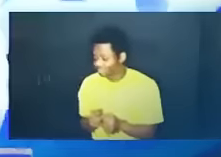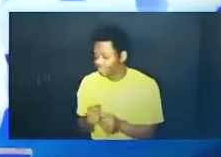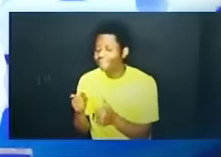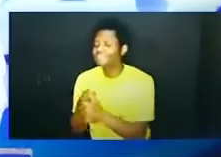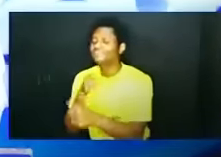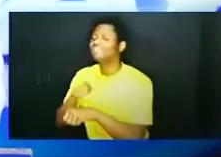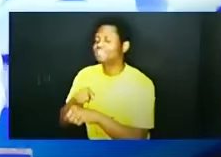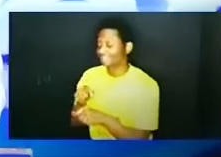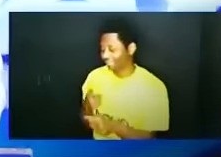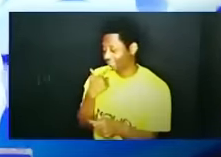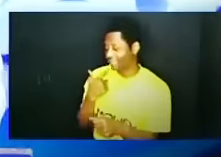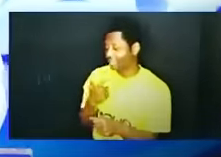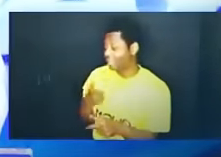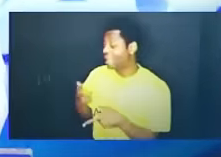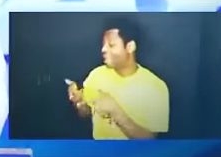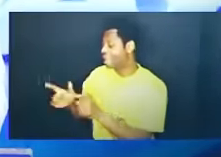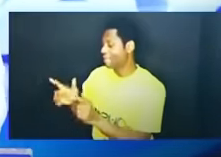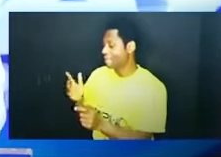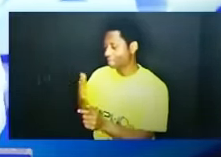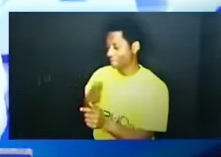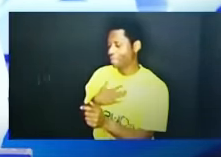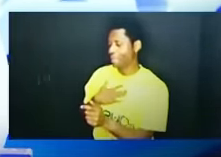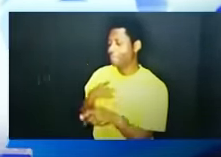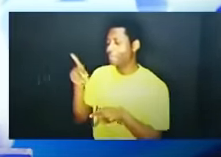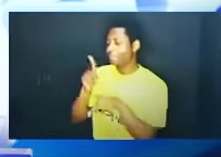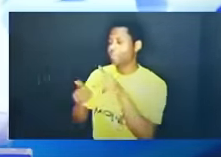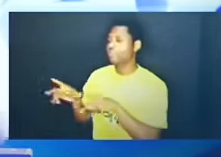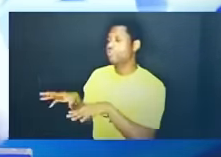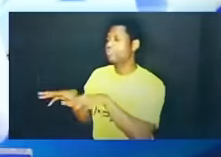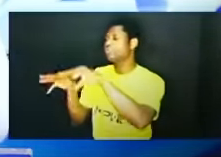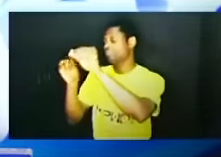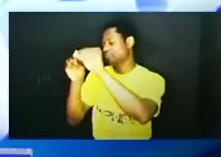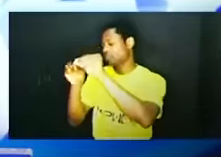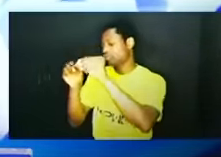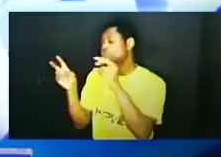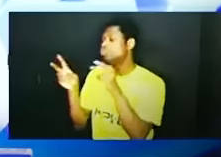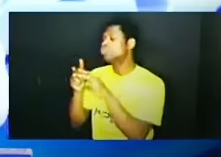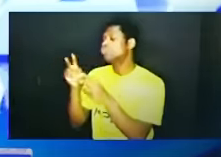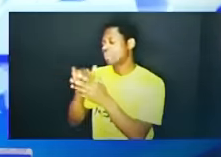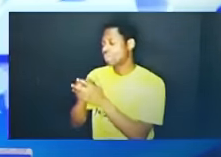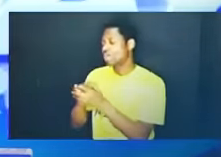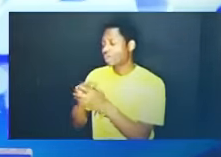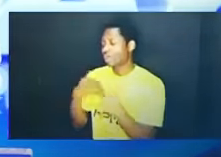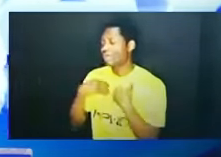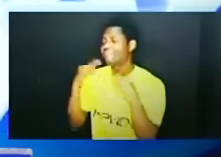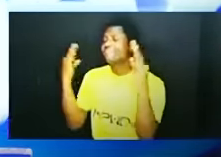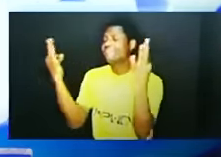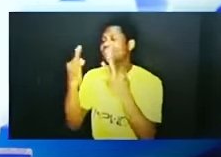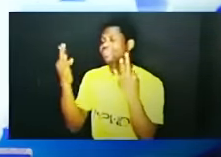people go so they may hold a festival to me in the